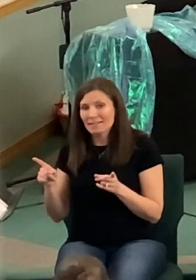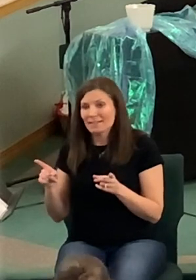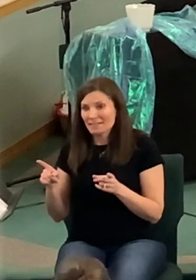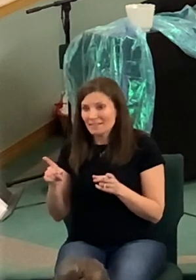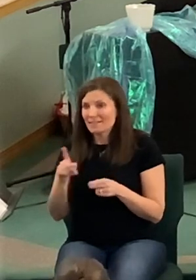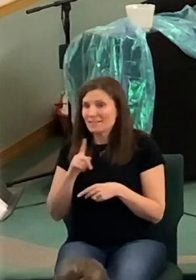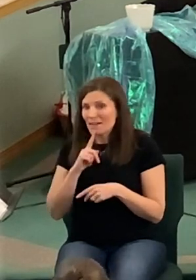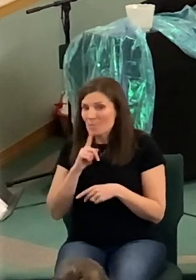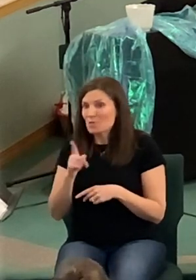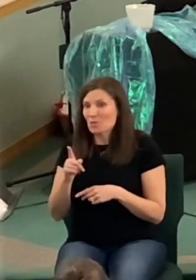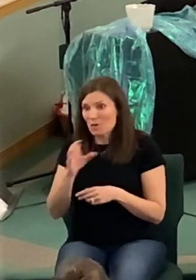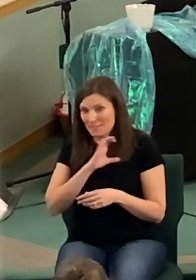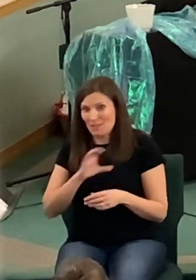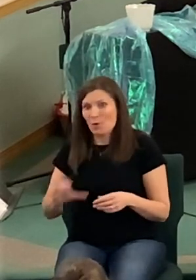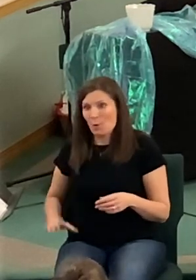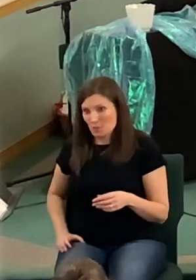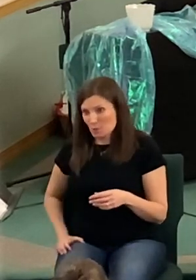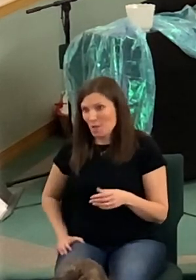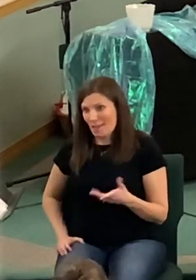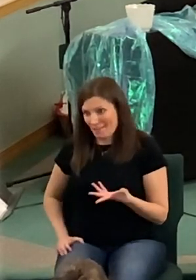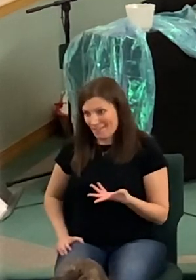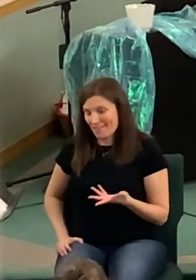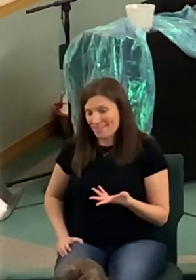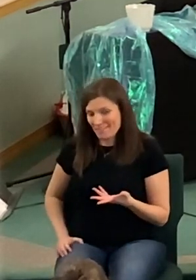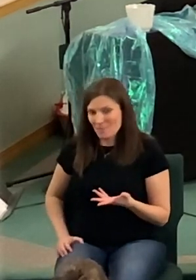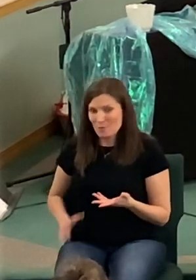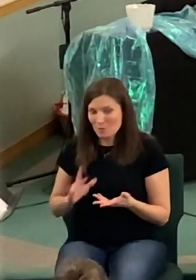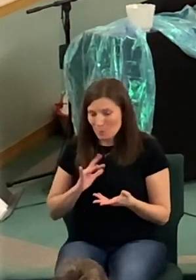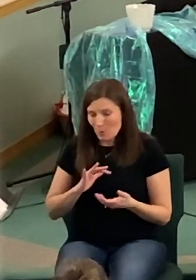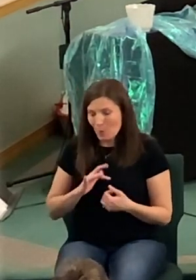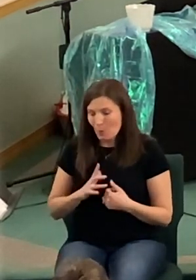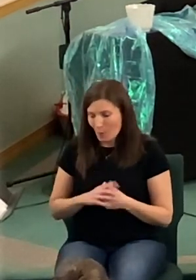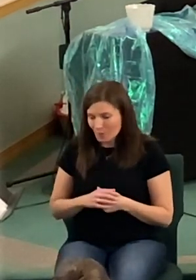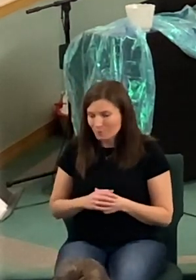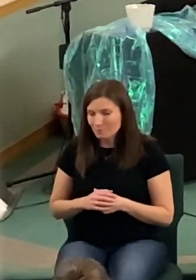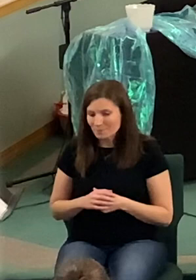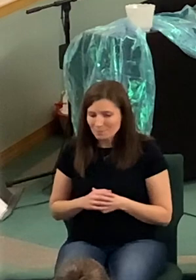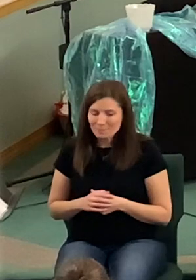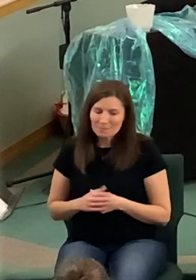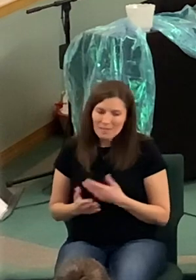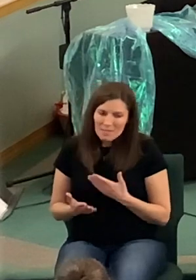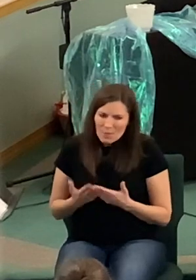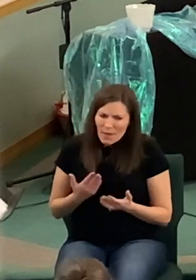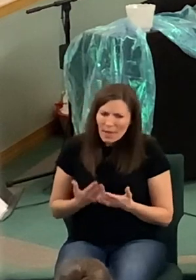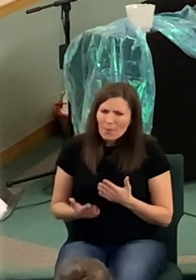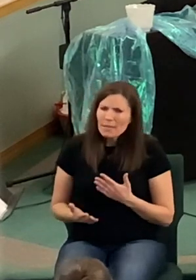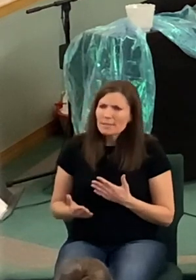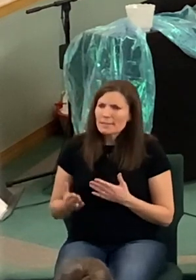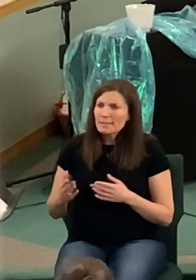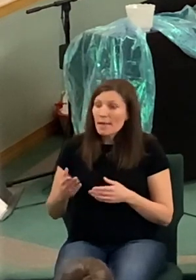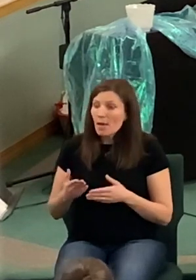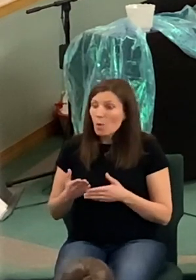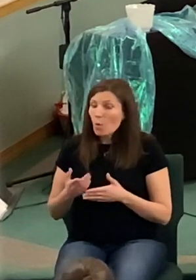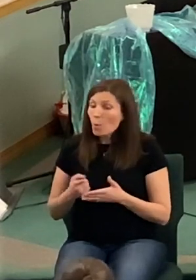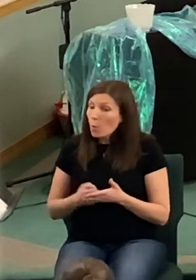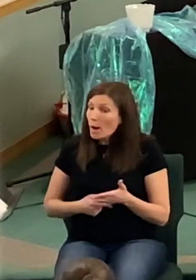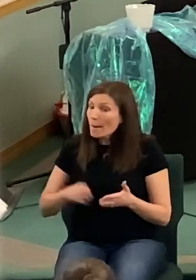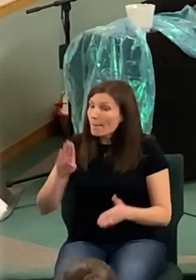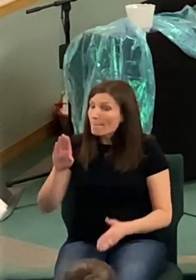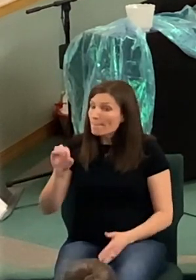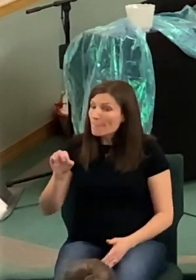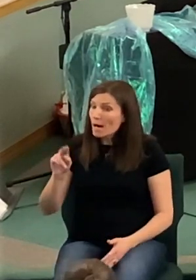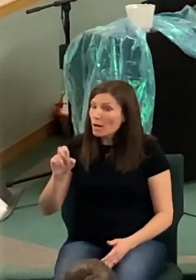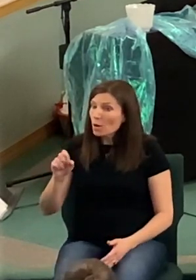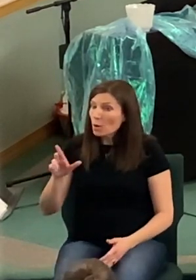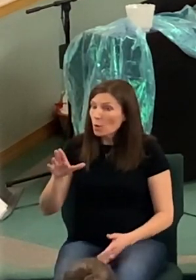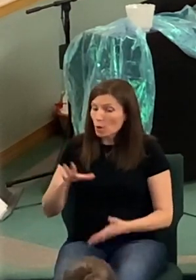he is a believer. He eventually met with Billy Graham and left, of course. But what Bono learned early on in his work